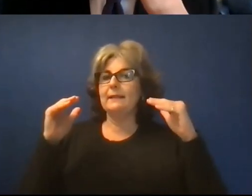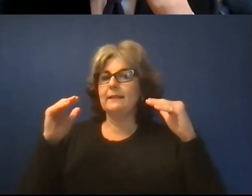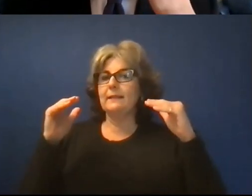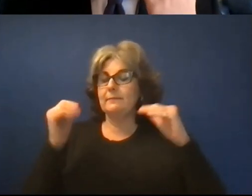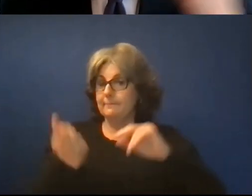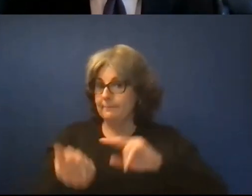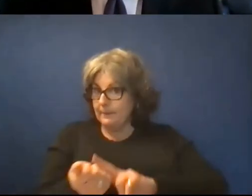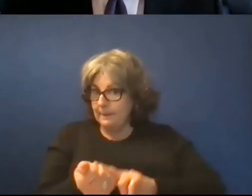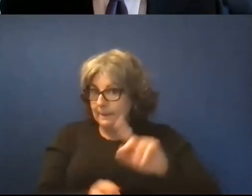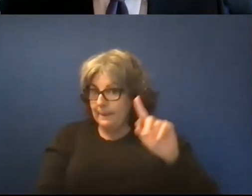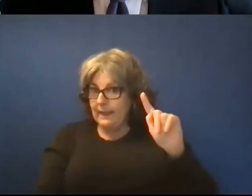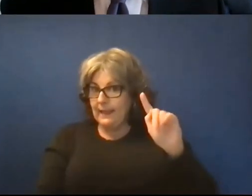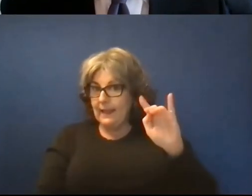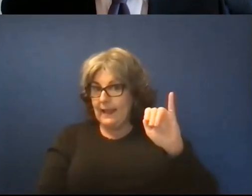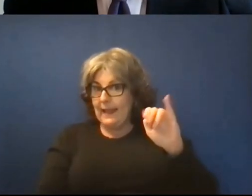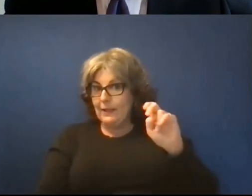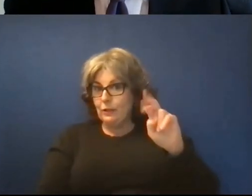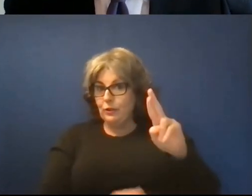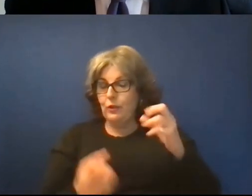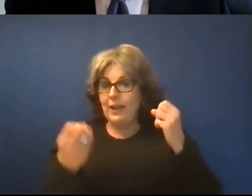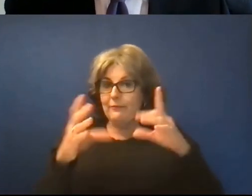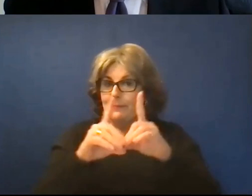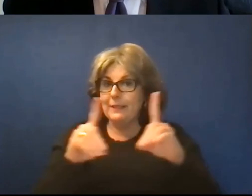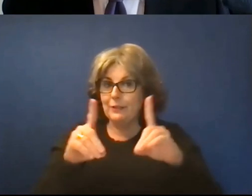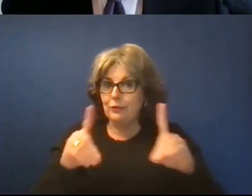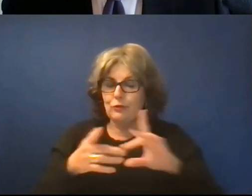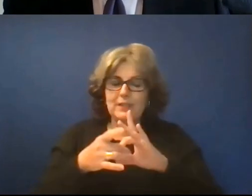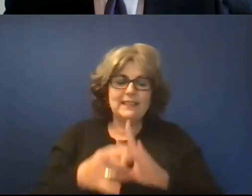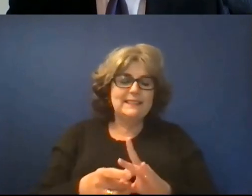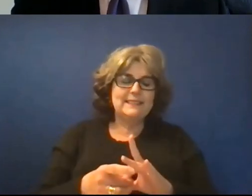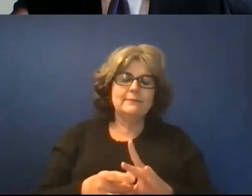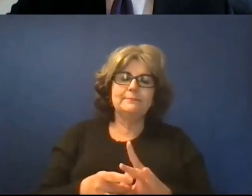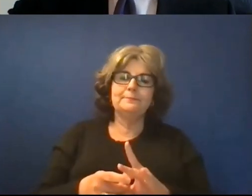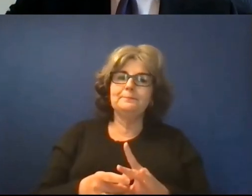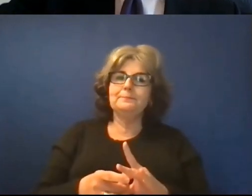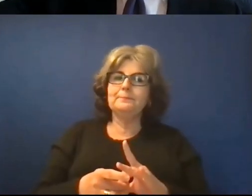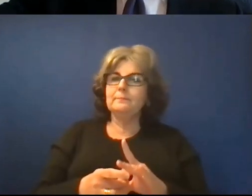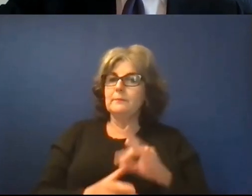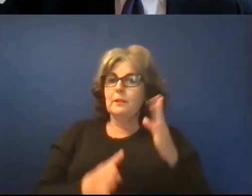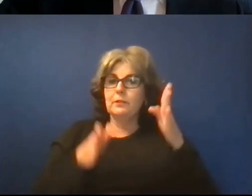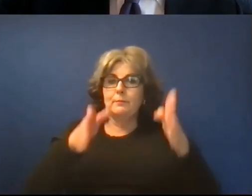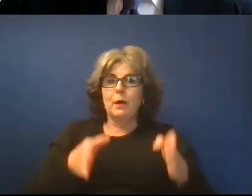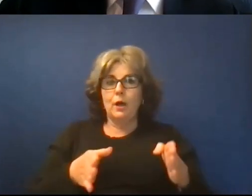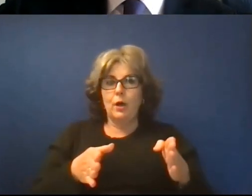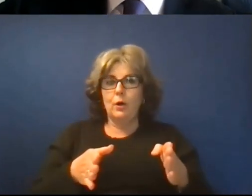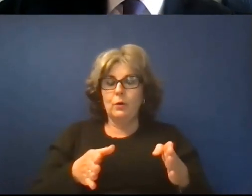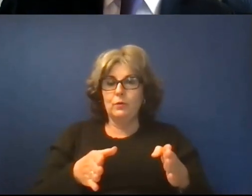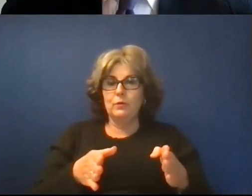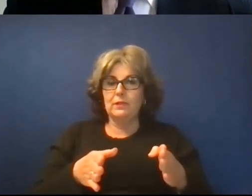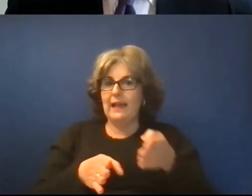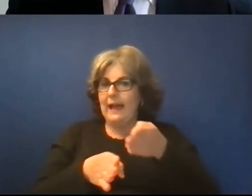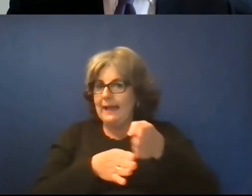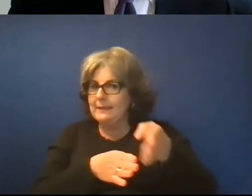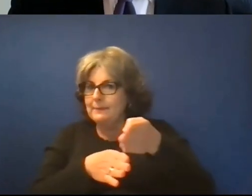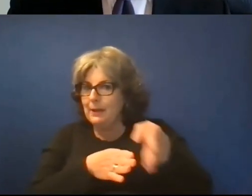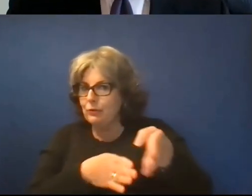you've gained so many degrees or in and around this field. So if someone's sort of, they want to be in a specialty in nursing, what should